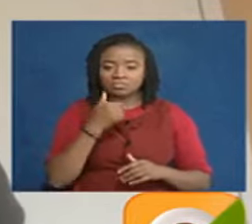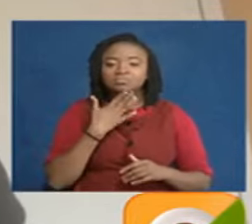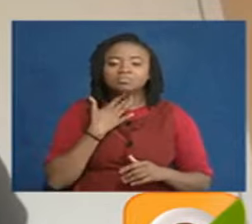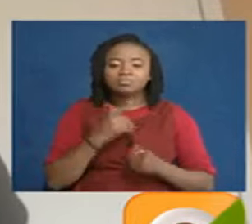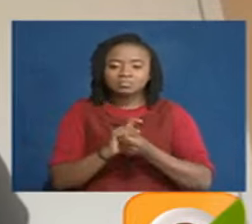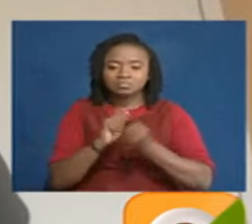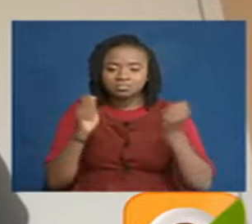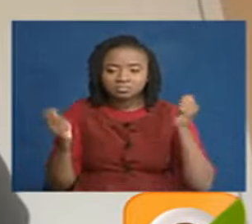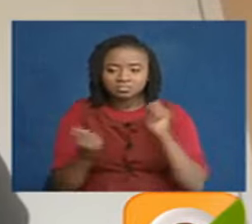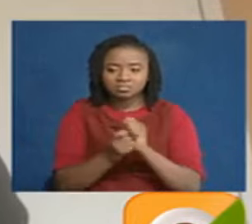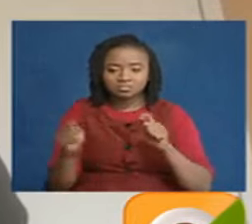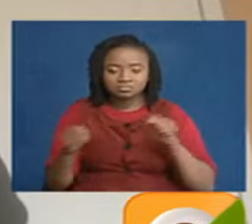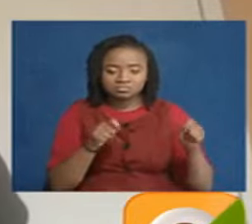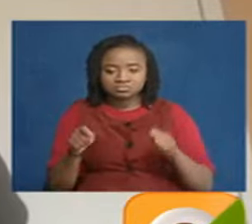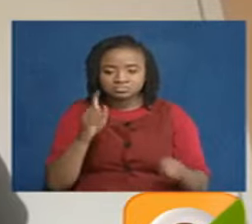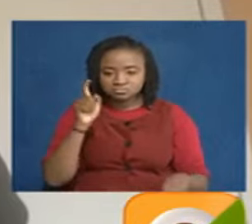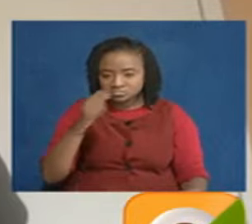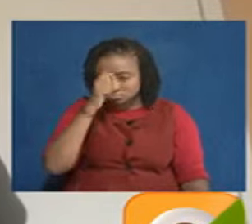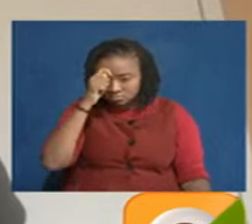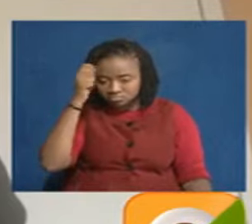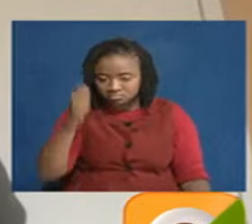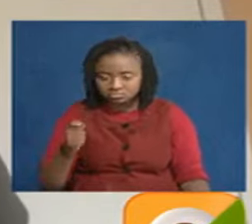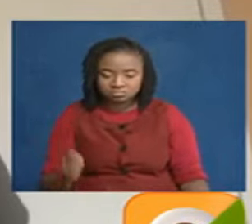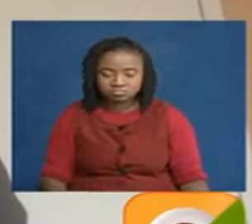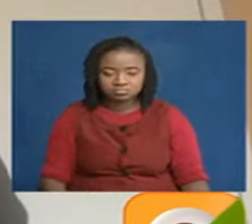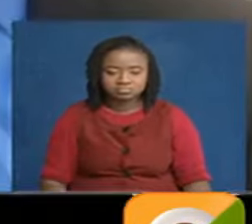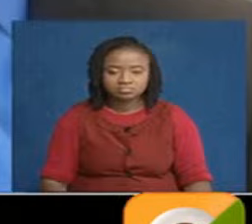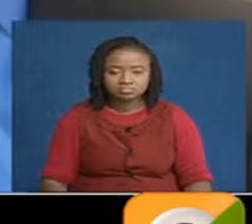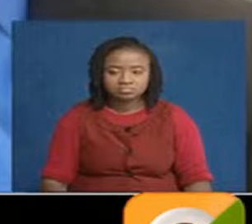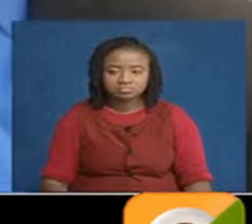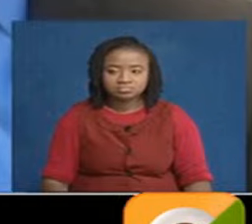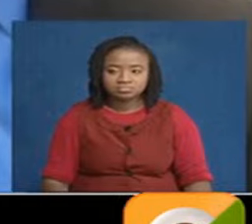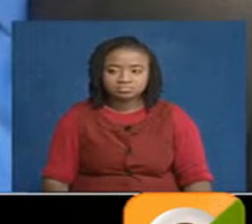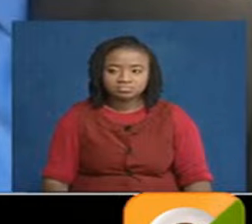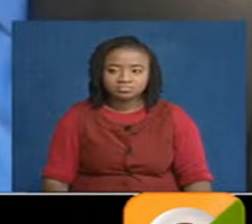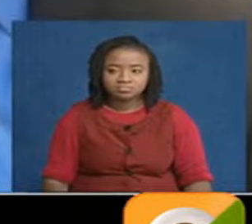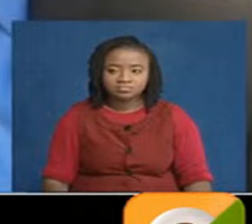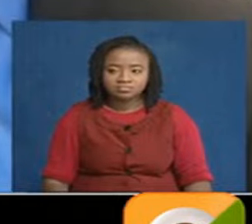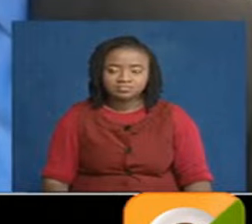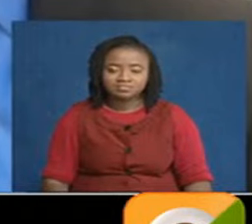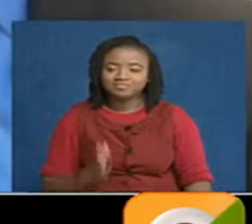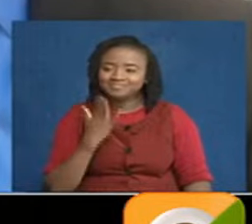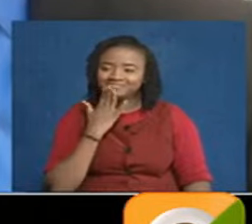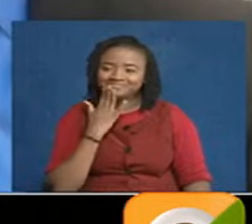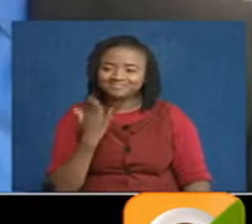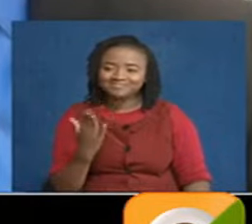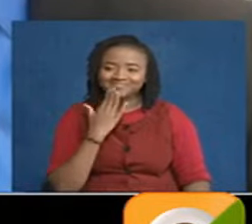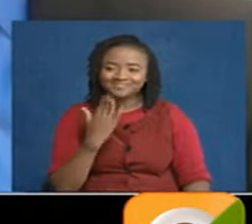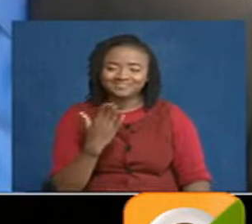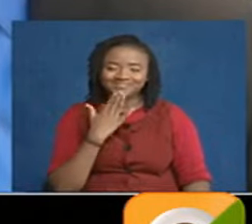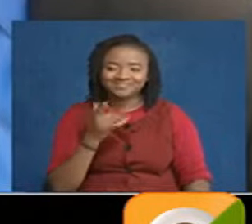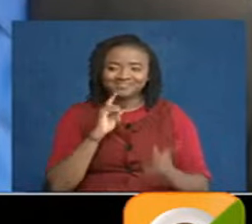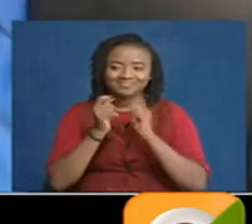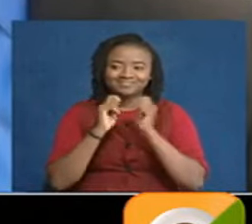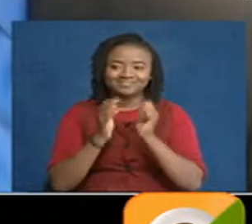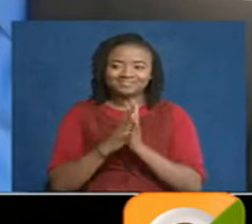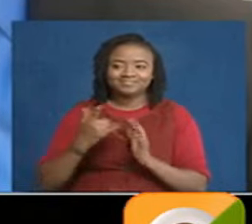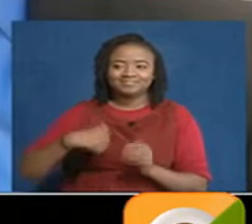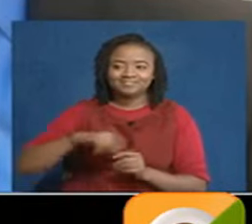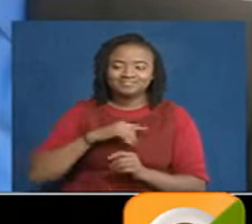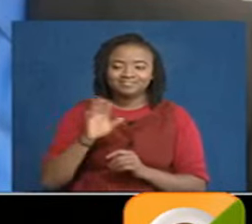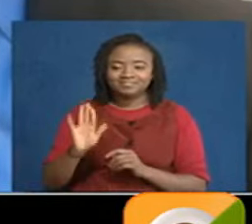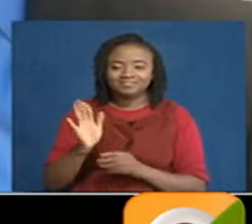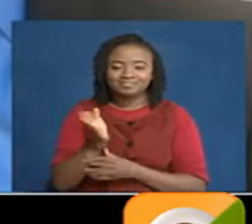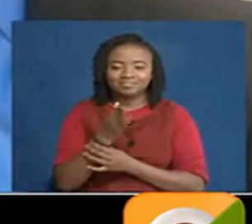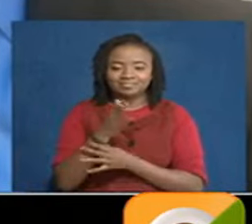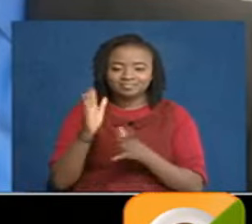governance are respected by the political class. All right. Thank you for speaking to us this evening. Ambassador Martin